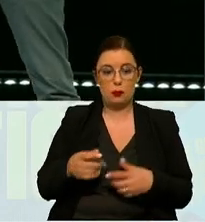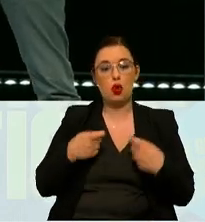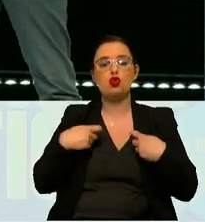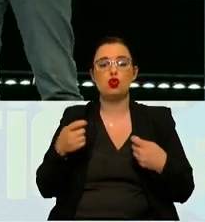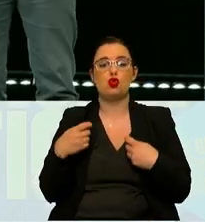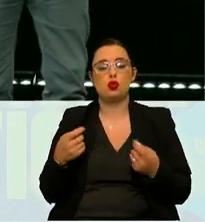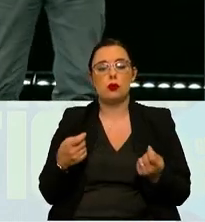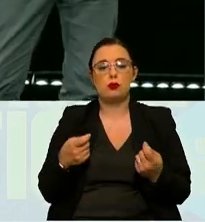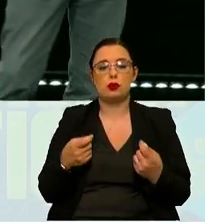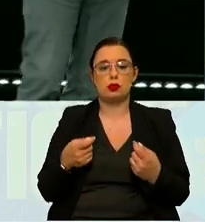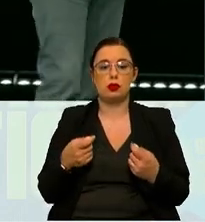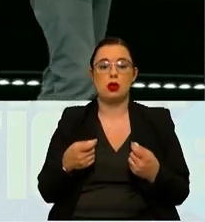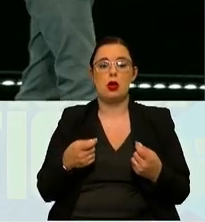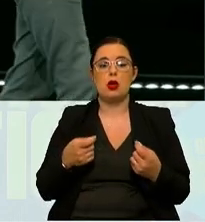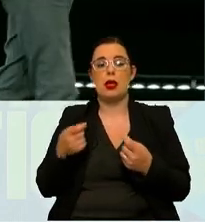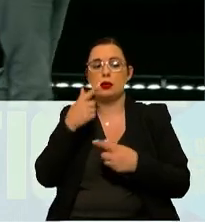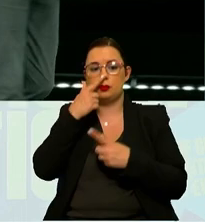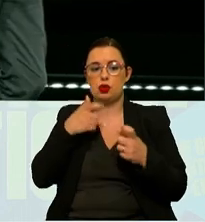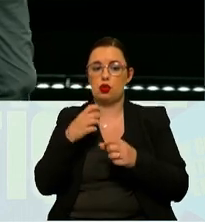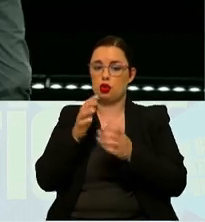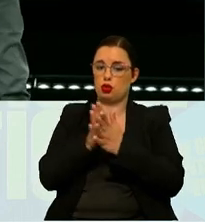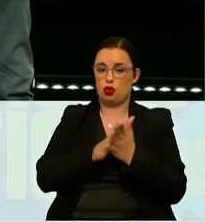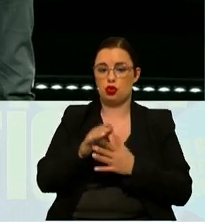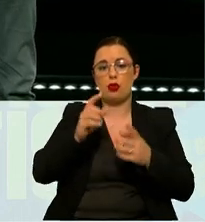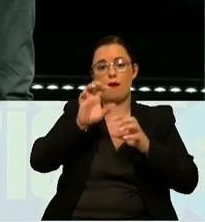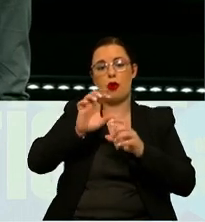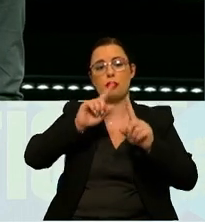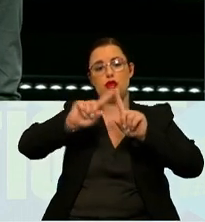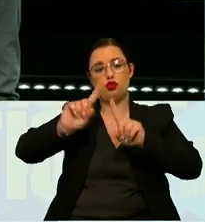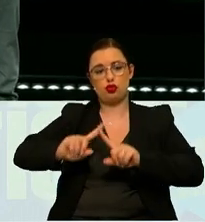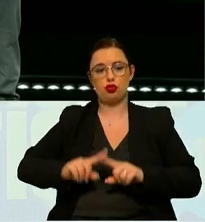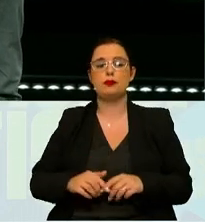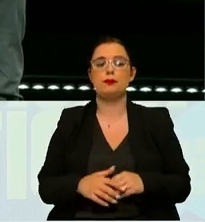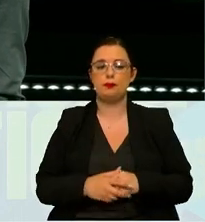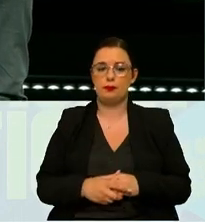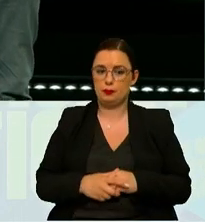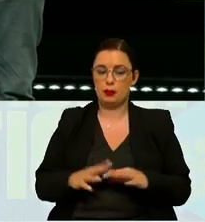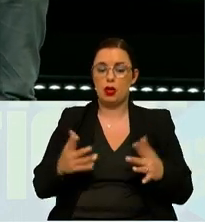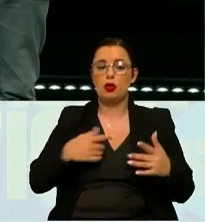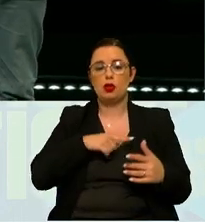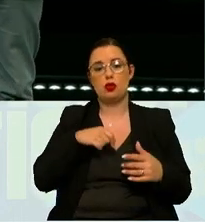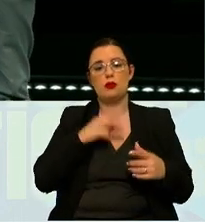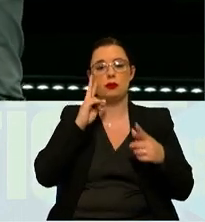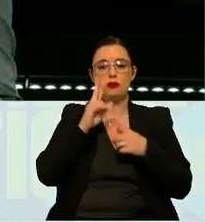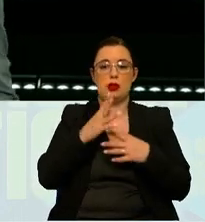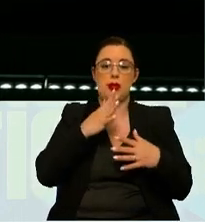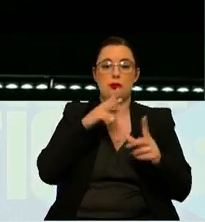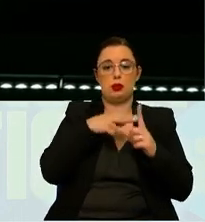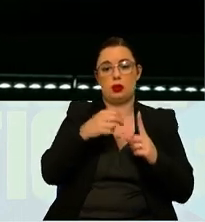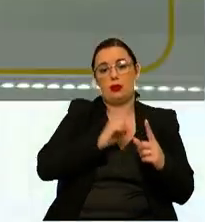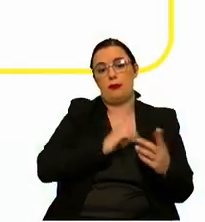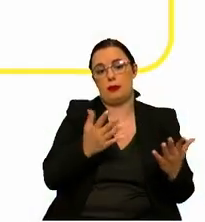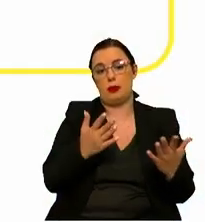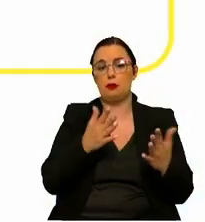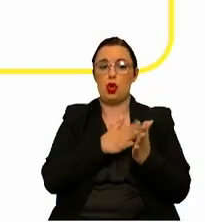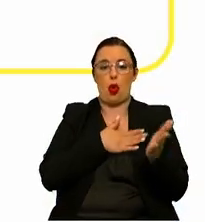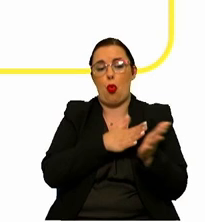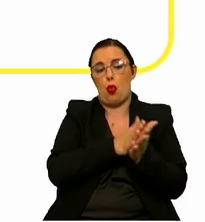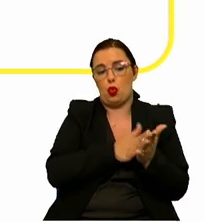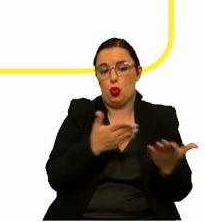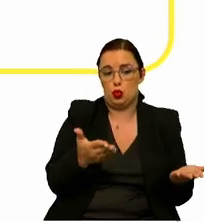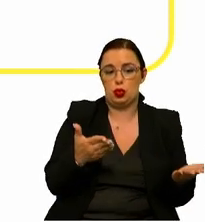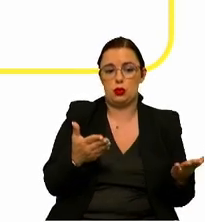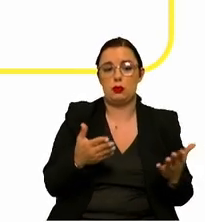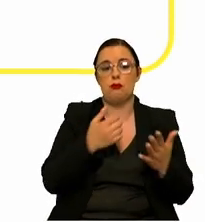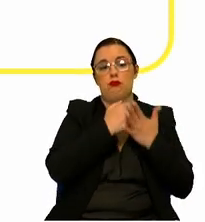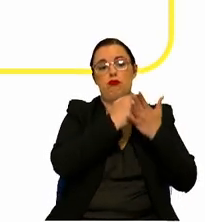consumers and enterprises are looking at this very differently. When we look at it from our perspective as a user, we're looking at something that can be